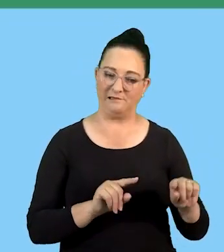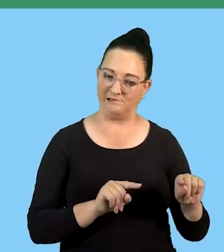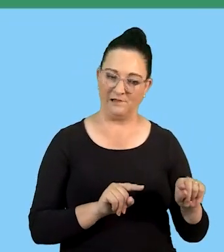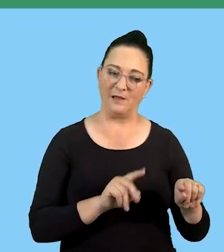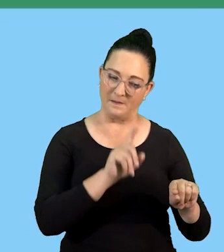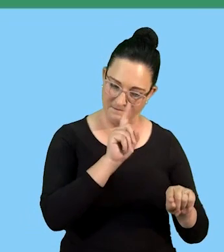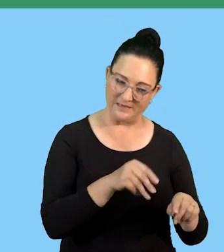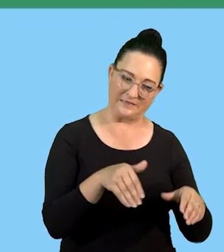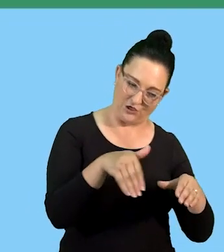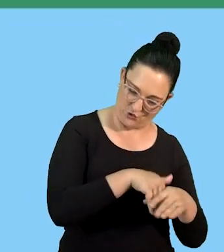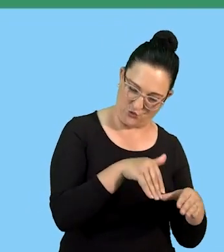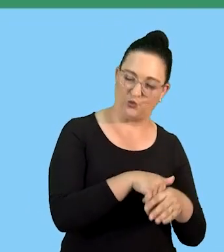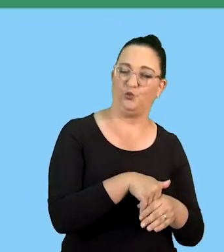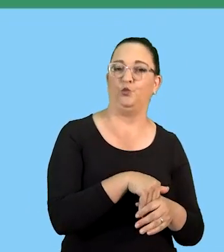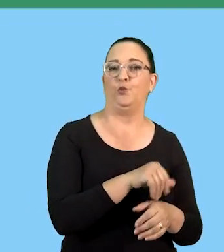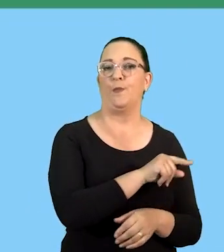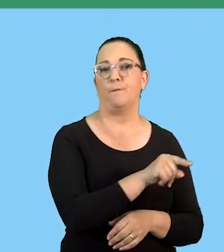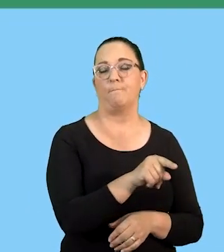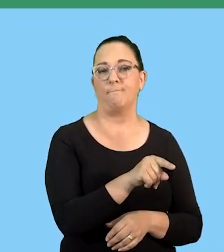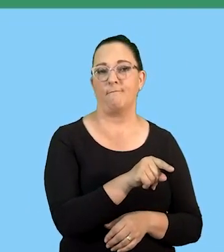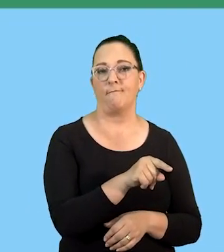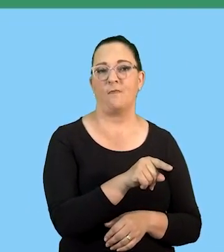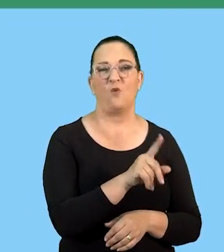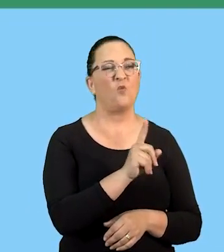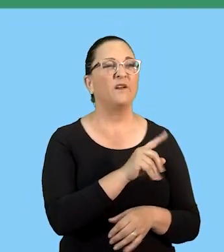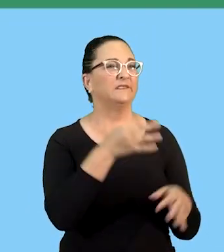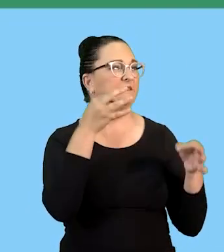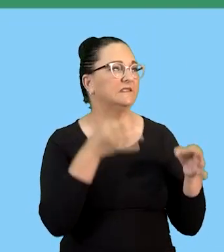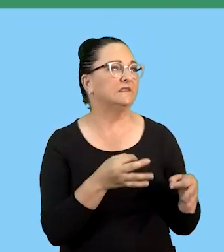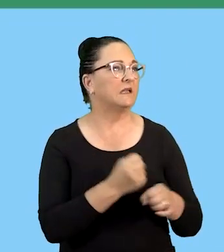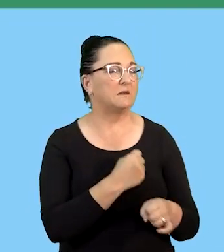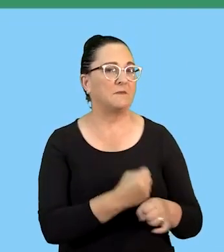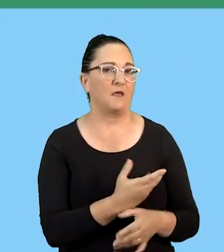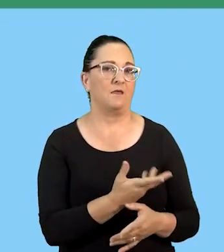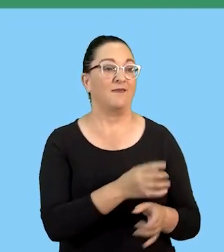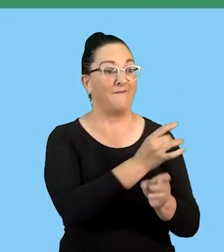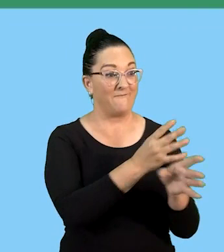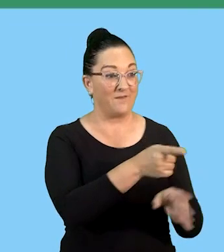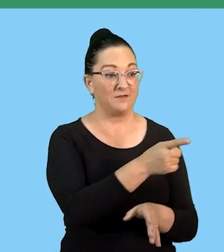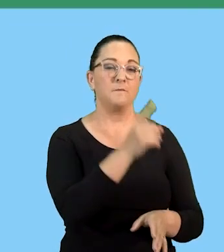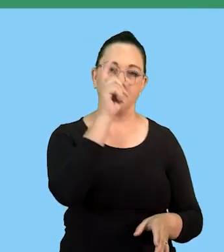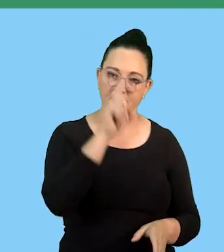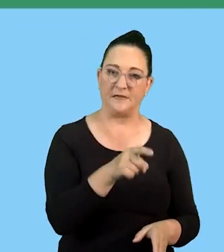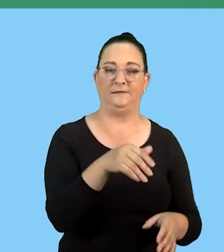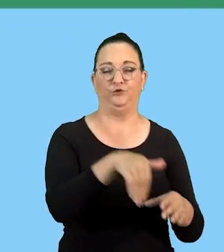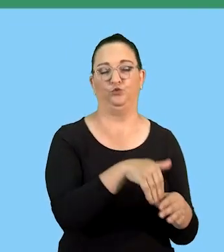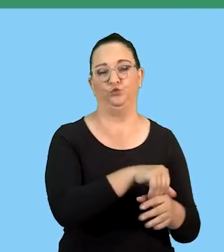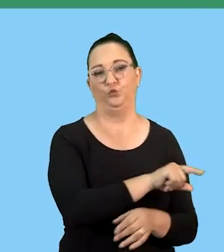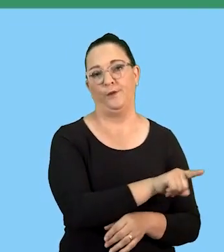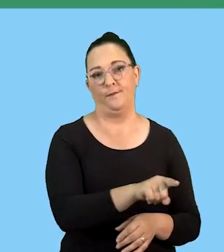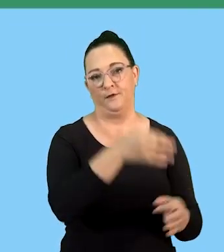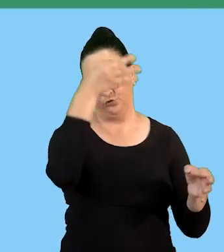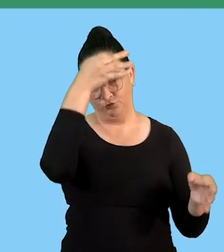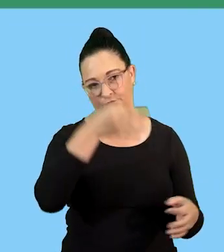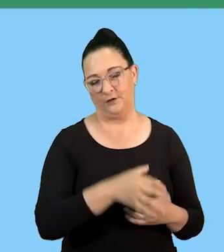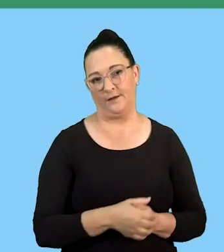not including them in the decision making of whatever of the business for as long as it affects the employees. So the purpose